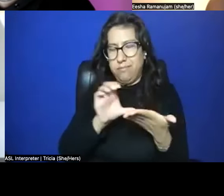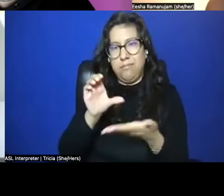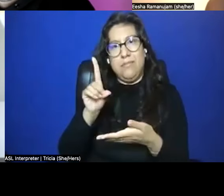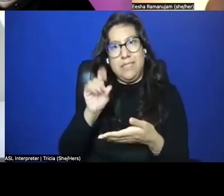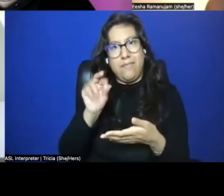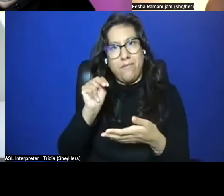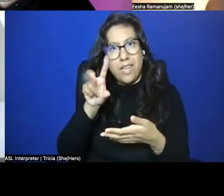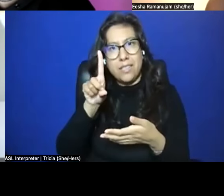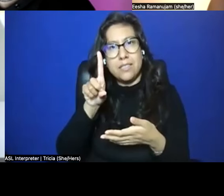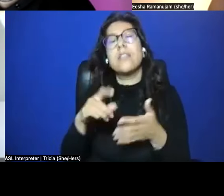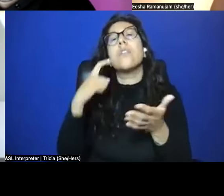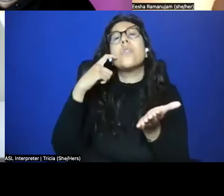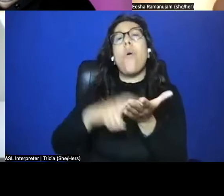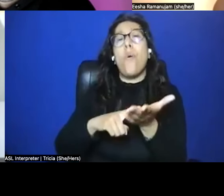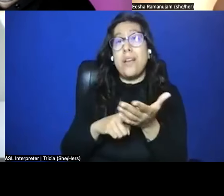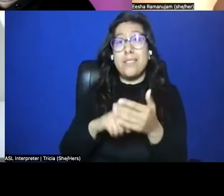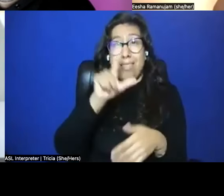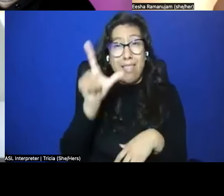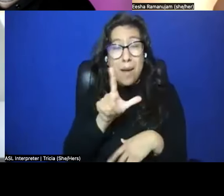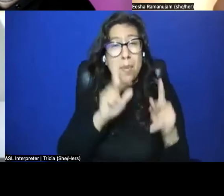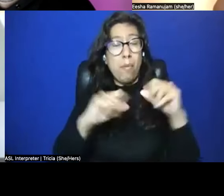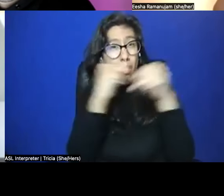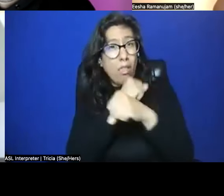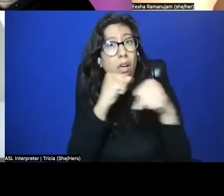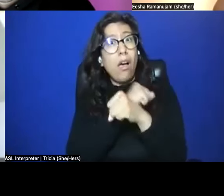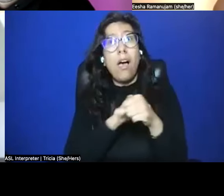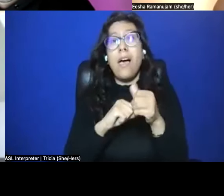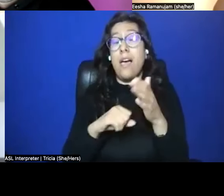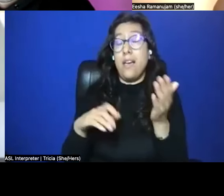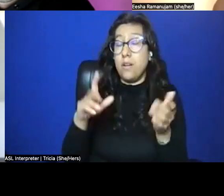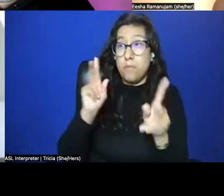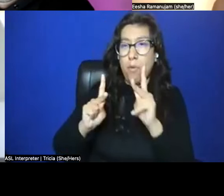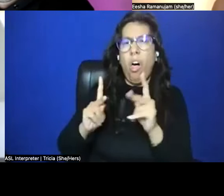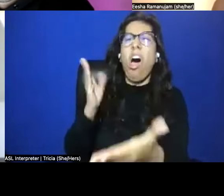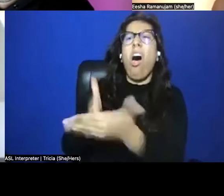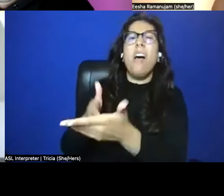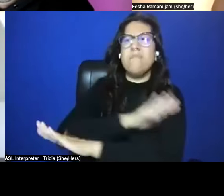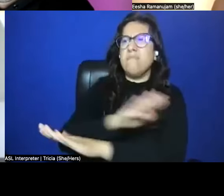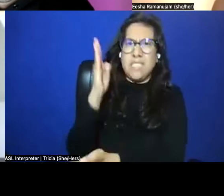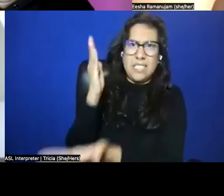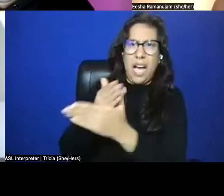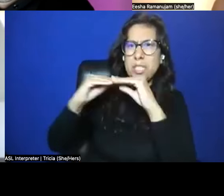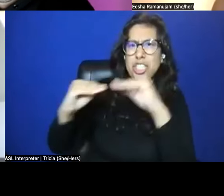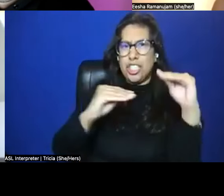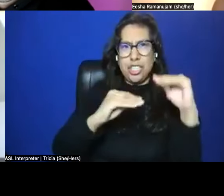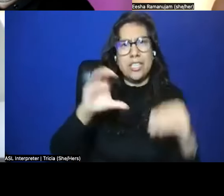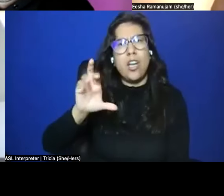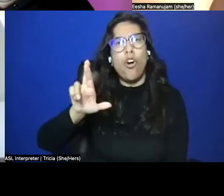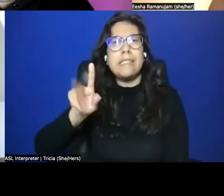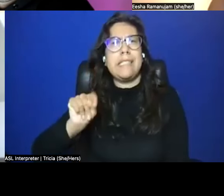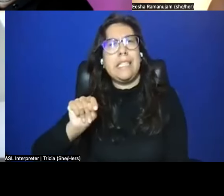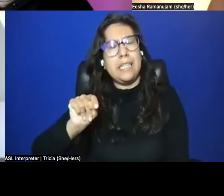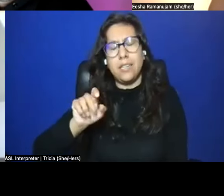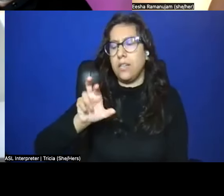fight against libraries and anti-critical race theory movements. I'm curious how you all think